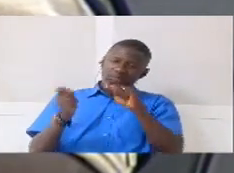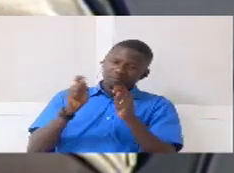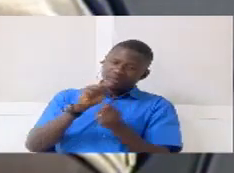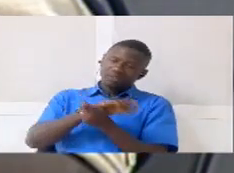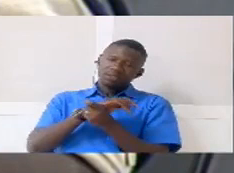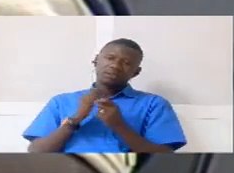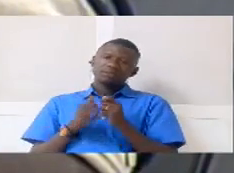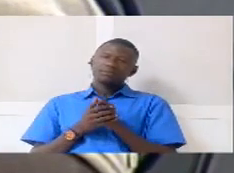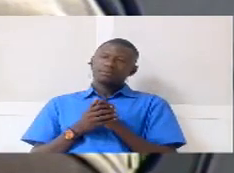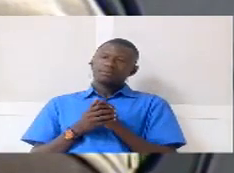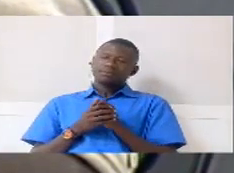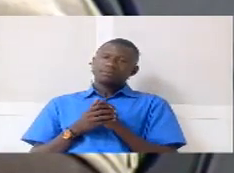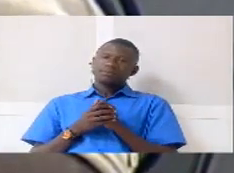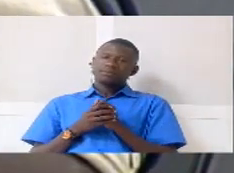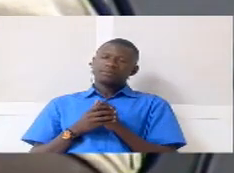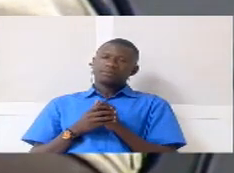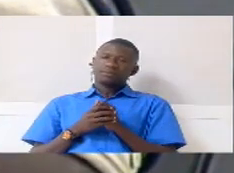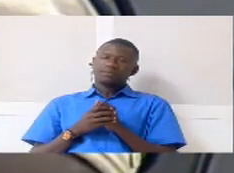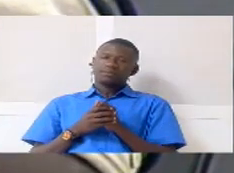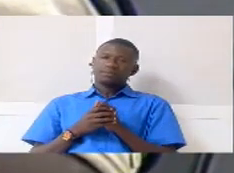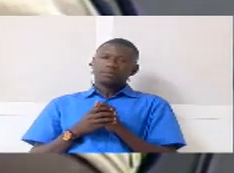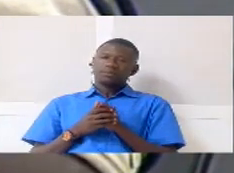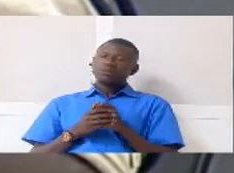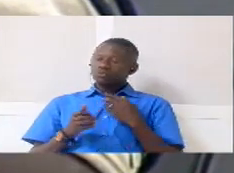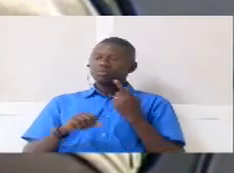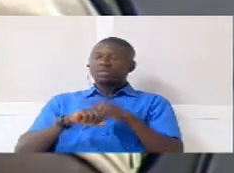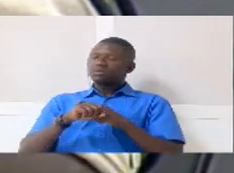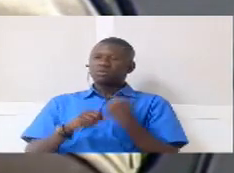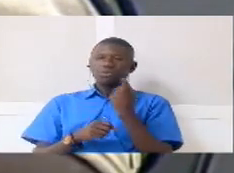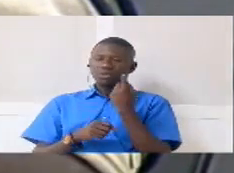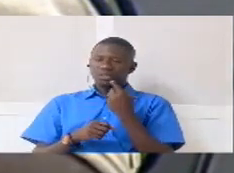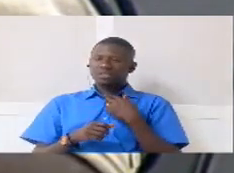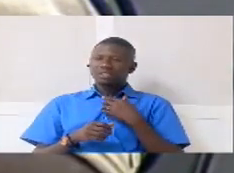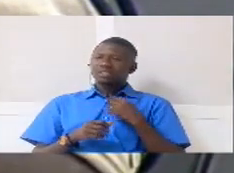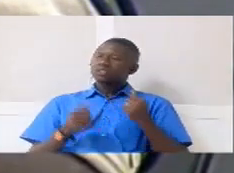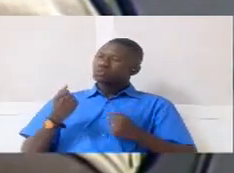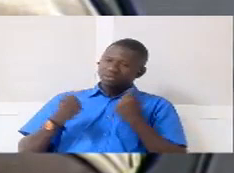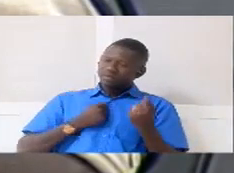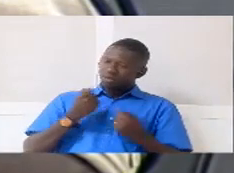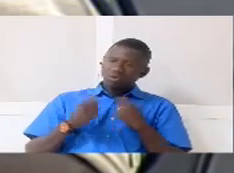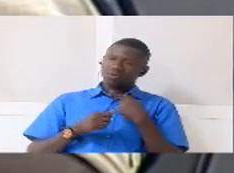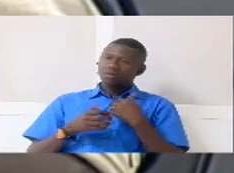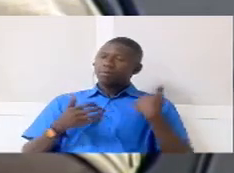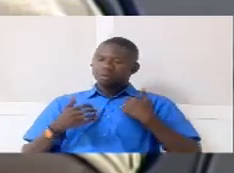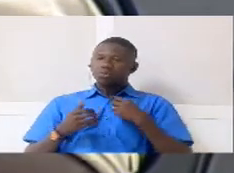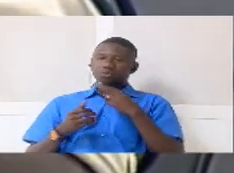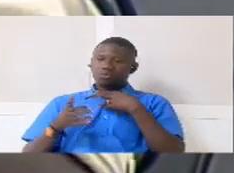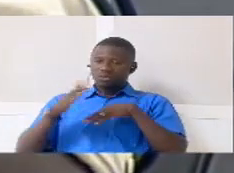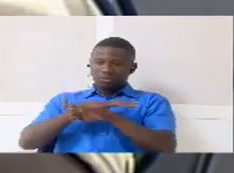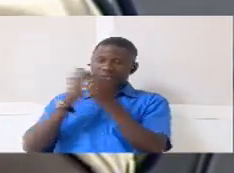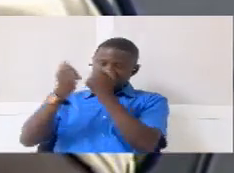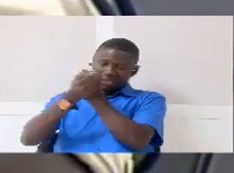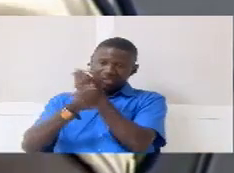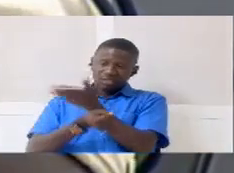e kaso dunke wala alka wala la bataje. Sometimes it is only the hardships that the prisoners face, which you see. Bantol fana bo